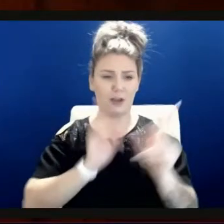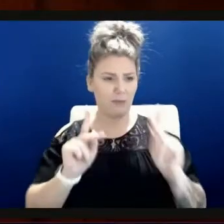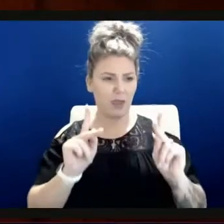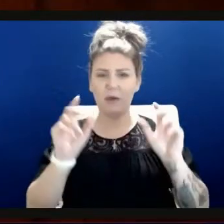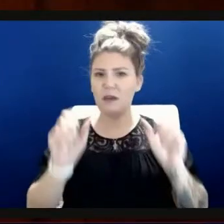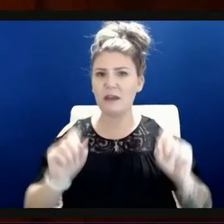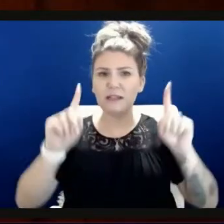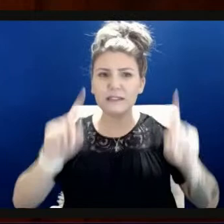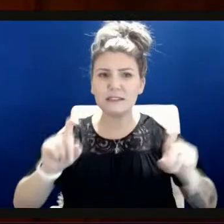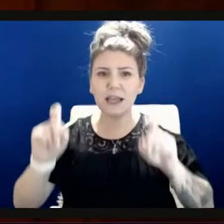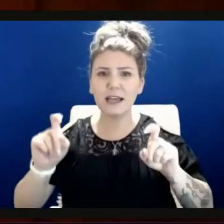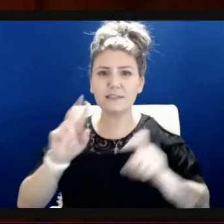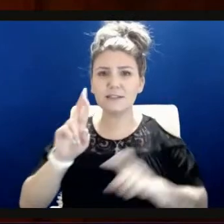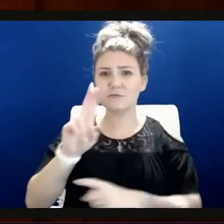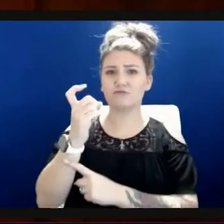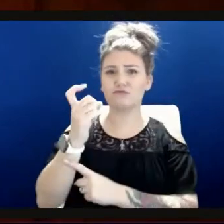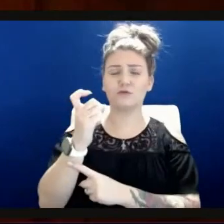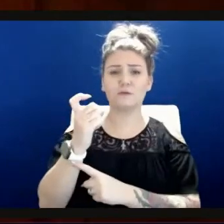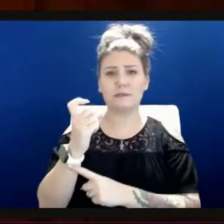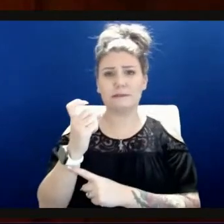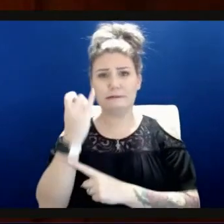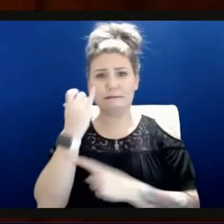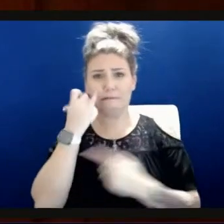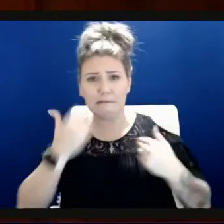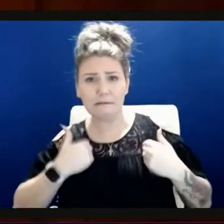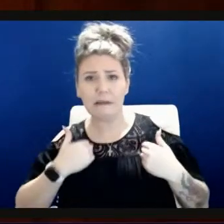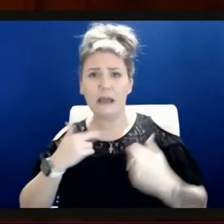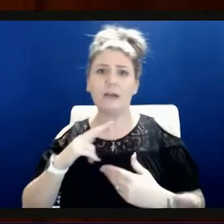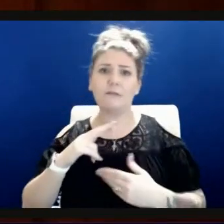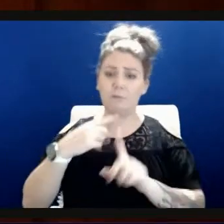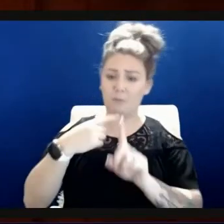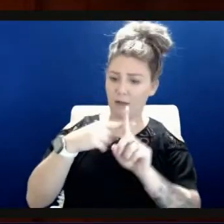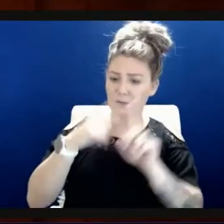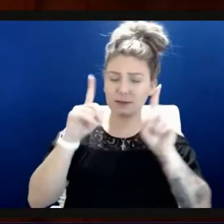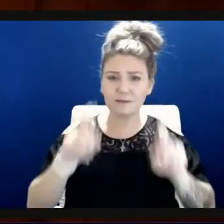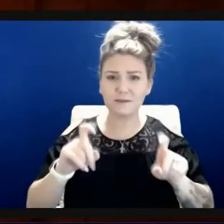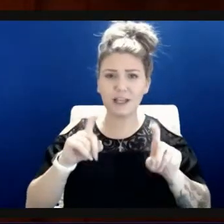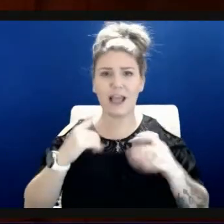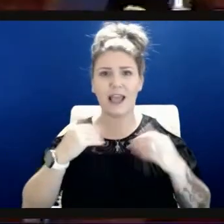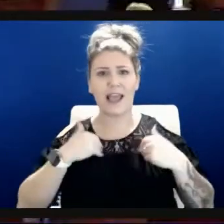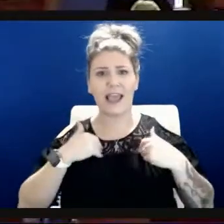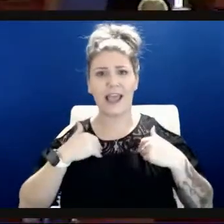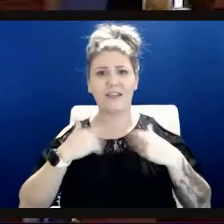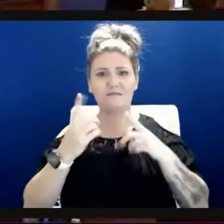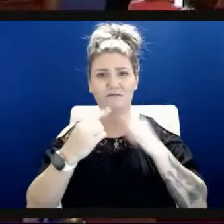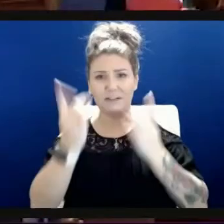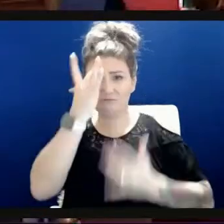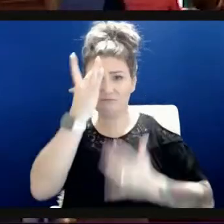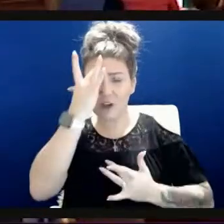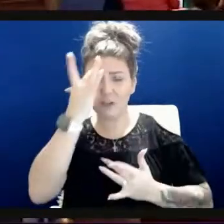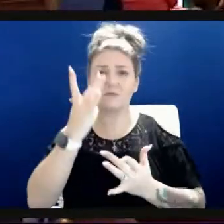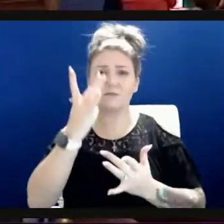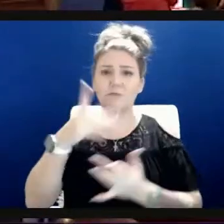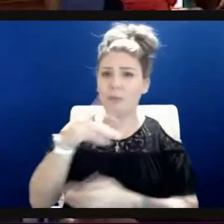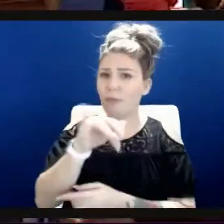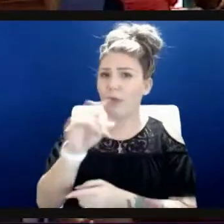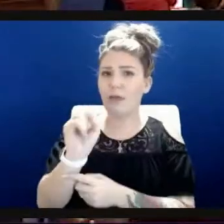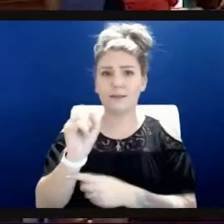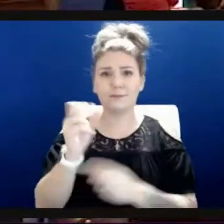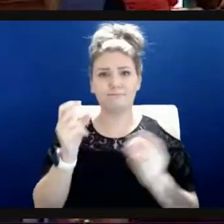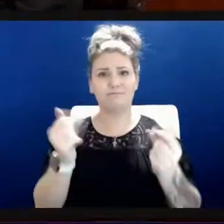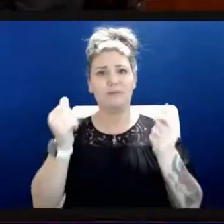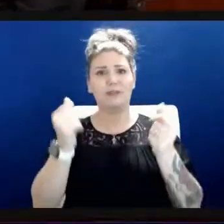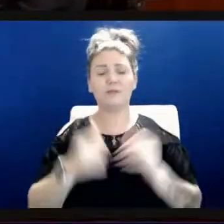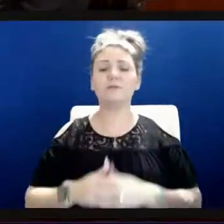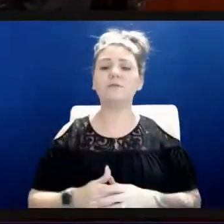they prove positive, receive the antiviral pills on the spot at no cost. He also said people can start